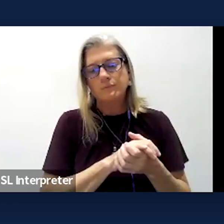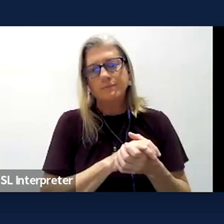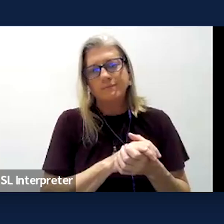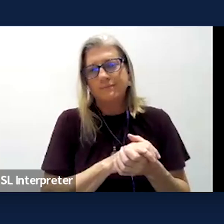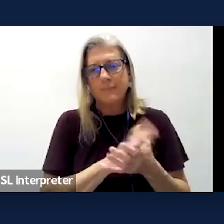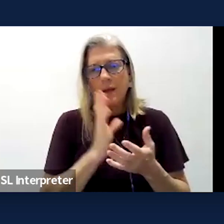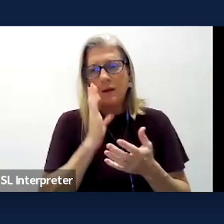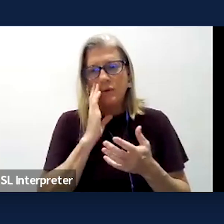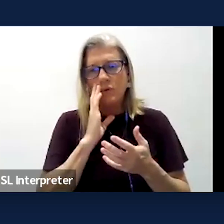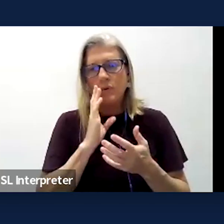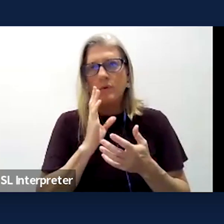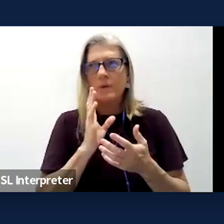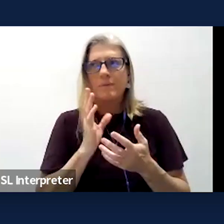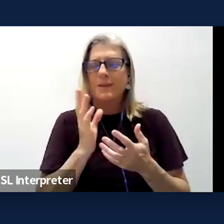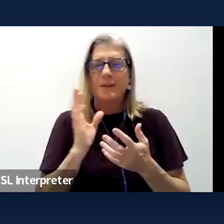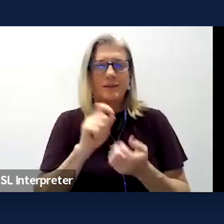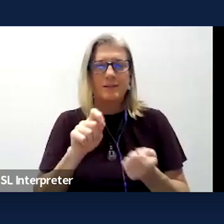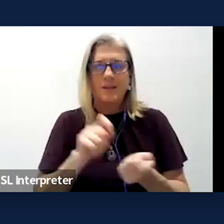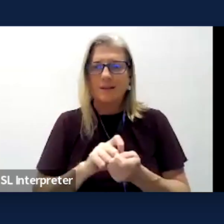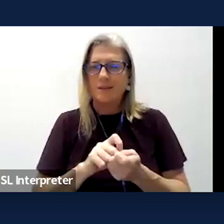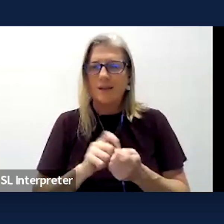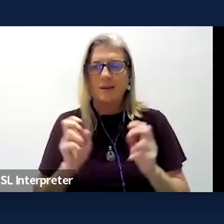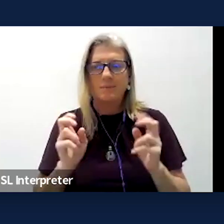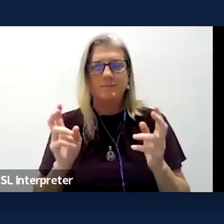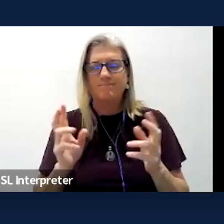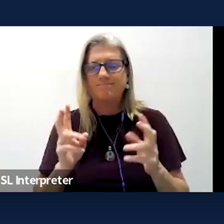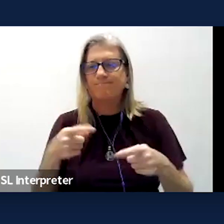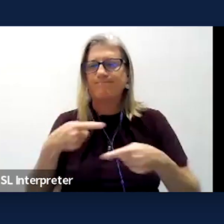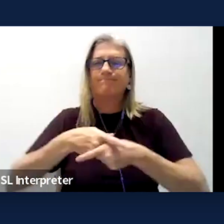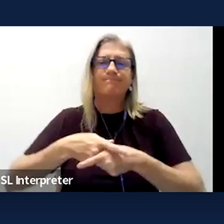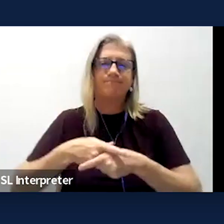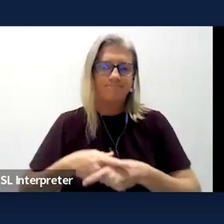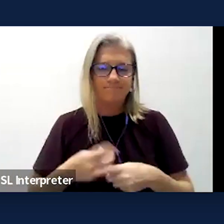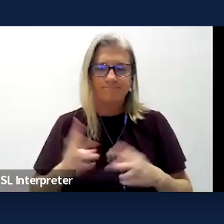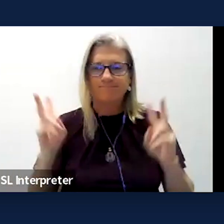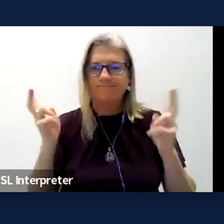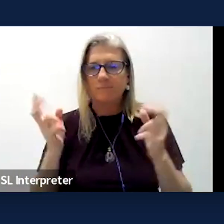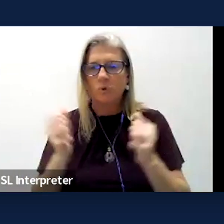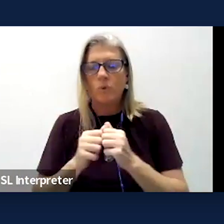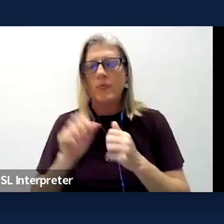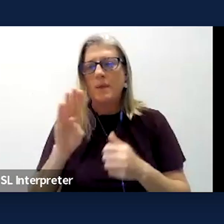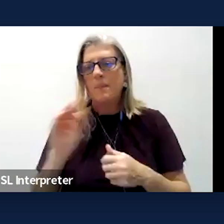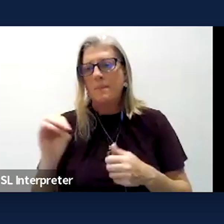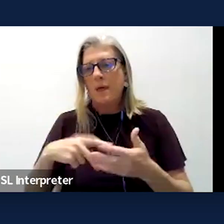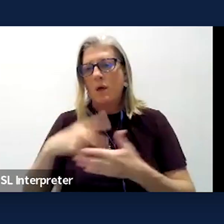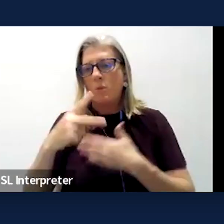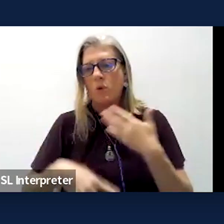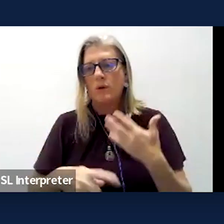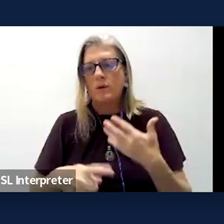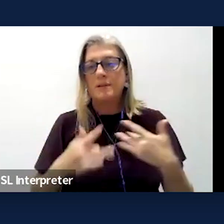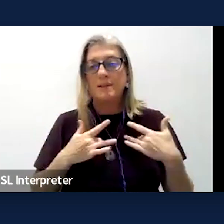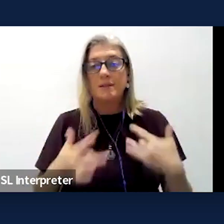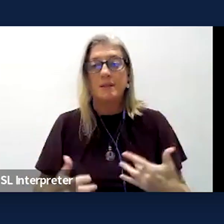know, they were like in the same predicament I was with the bowel program. Typically it